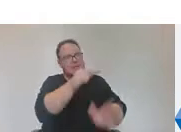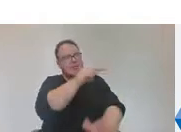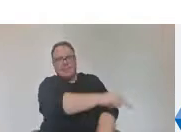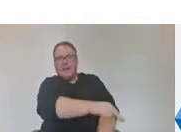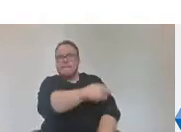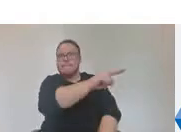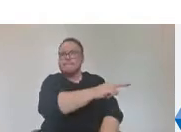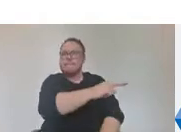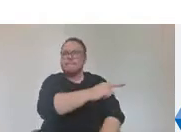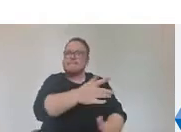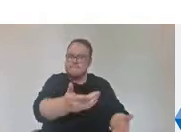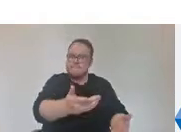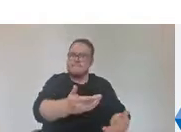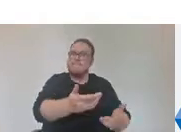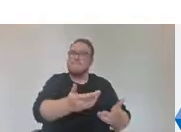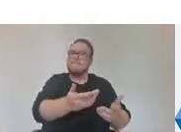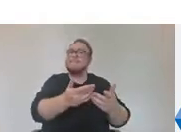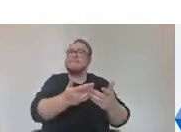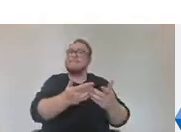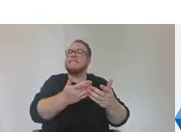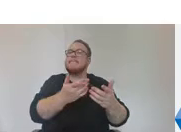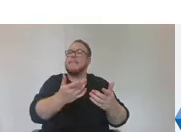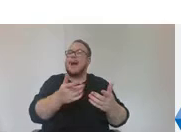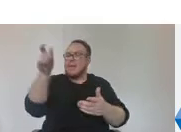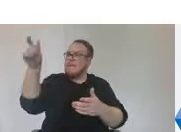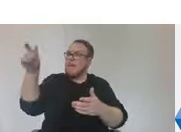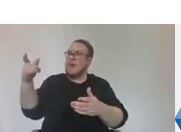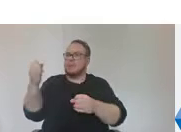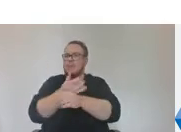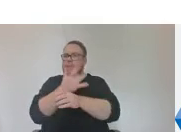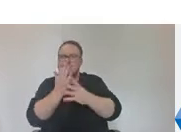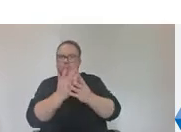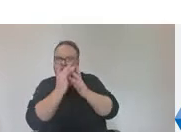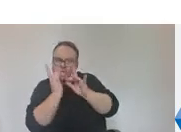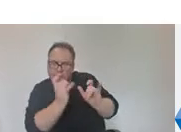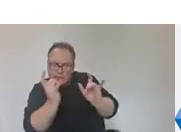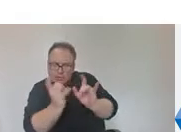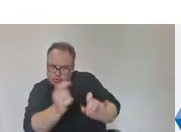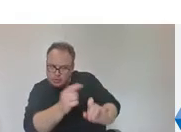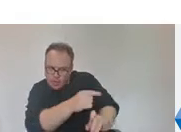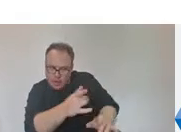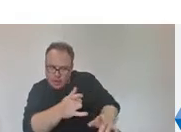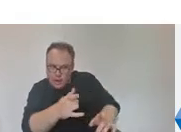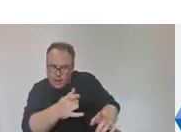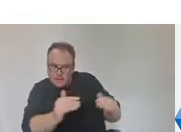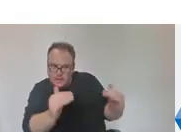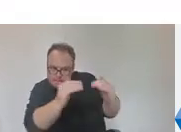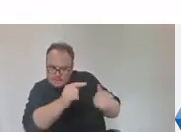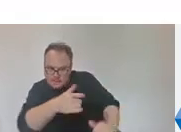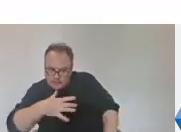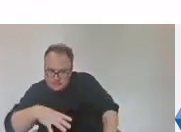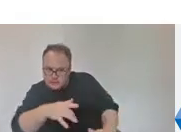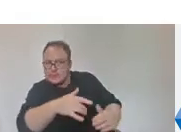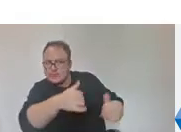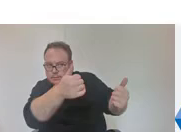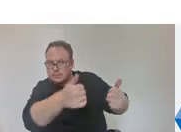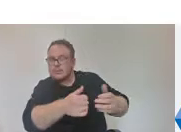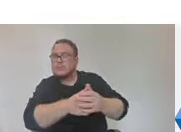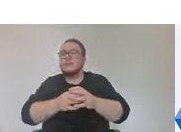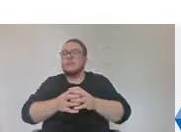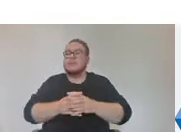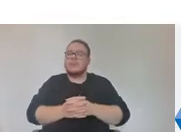somebody making sure that we're doing what we're supposed to be doing on behalf of the residents of Staffordshire. Clinical and